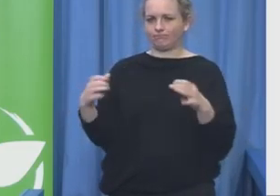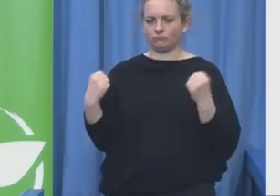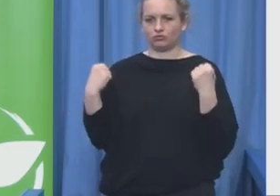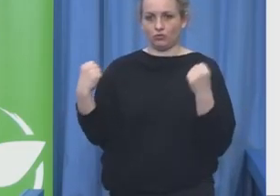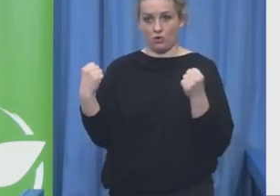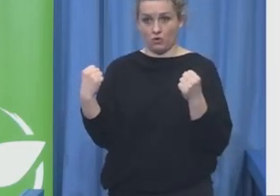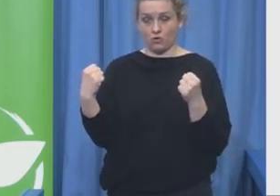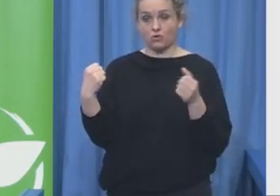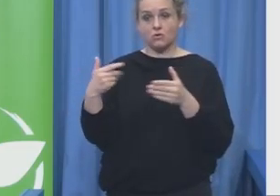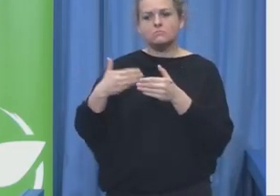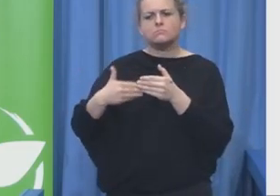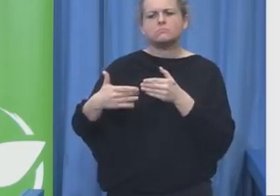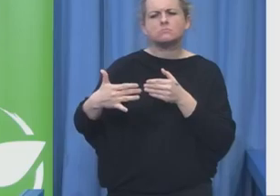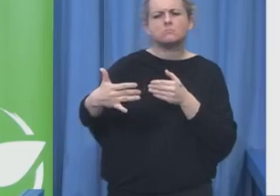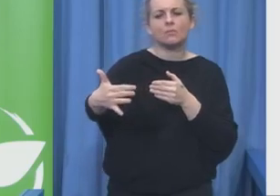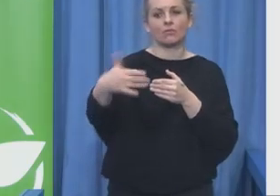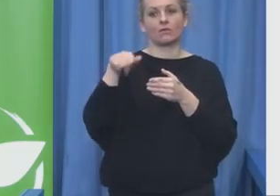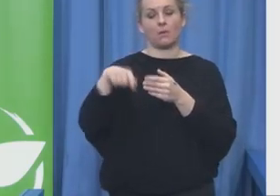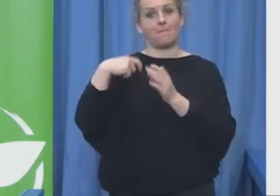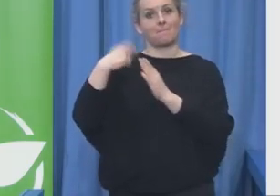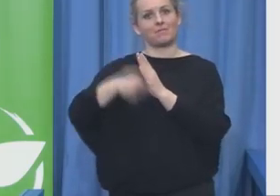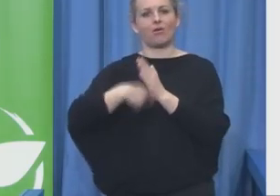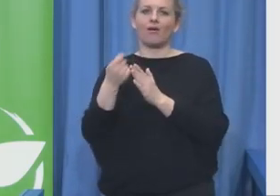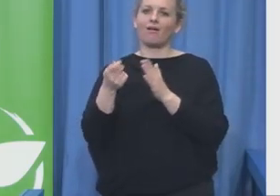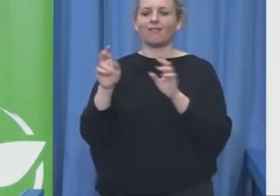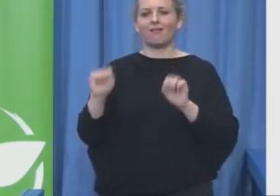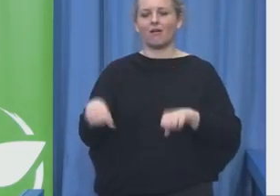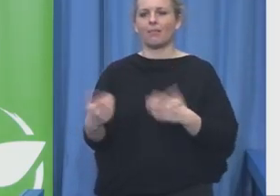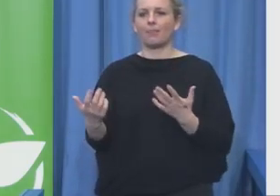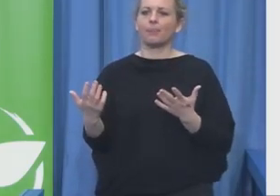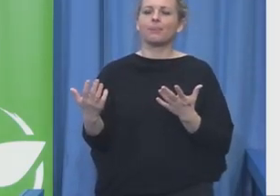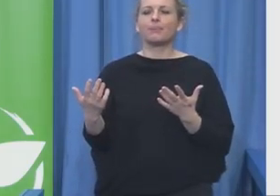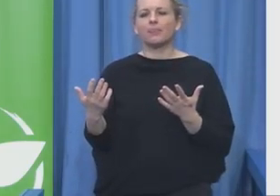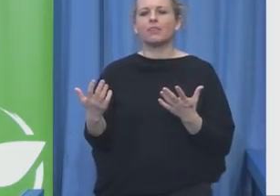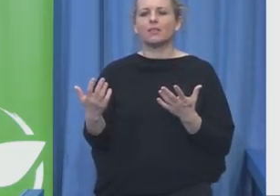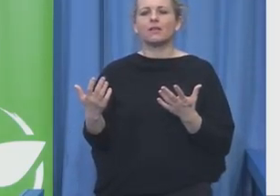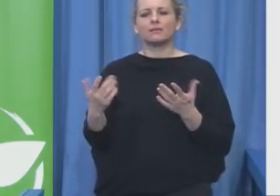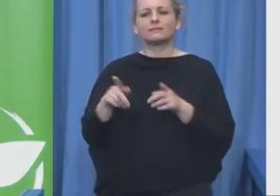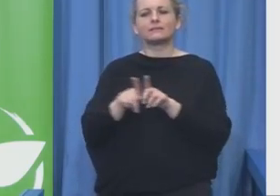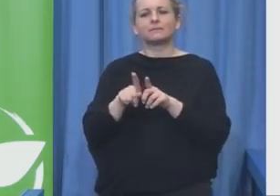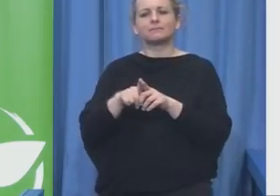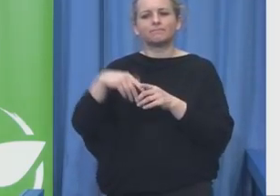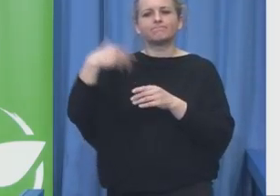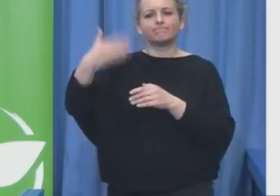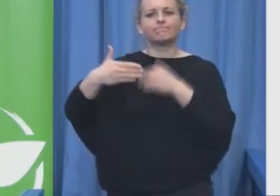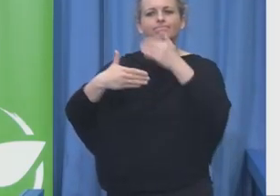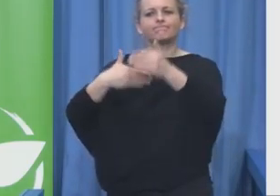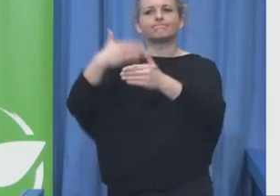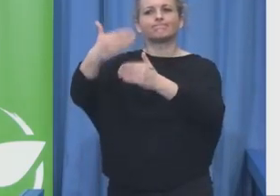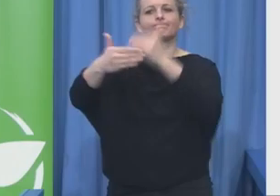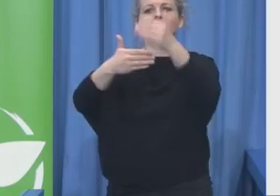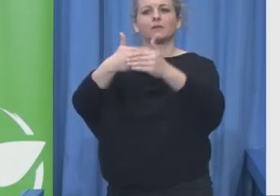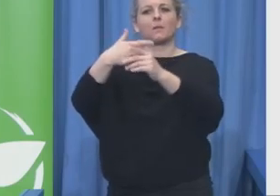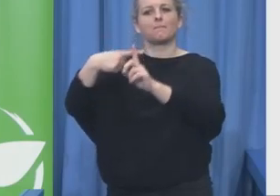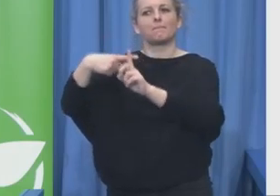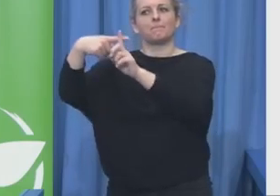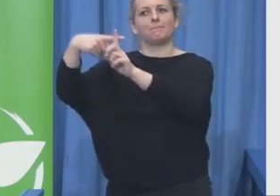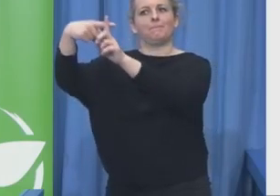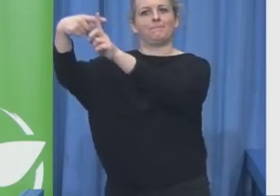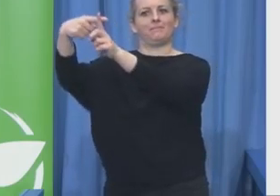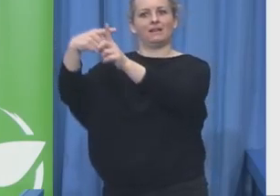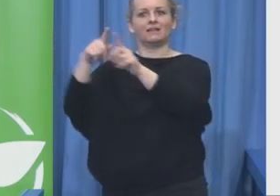will keep benefiting from this kind of product even after the end of the